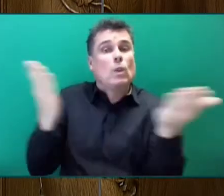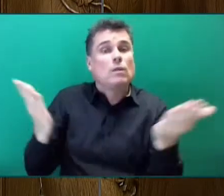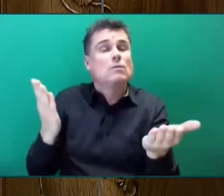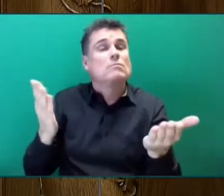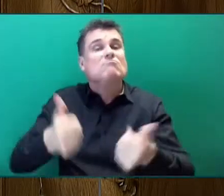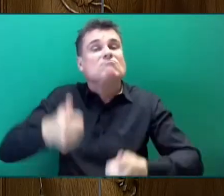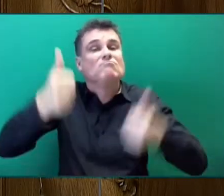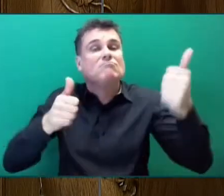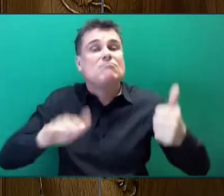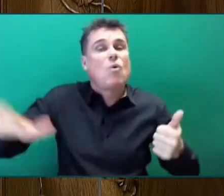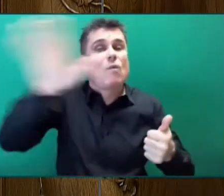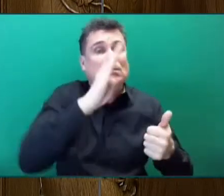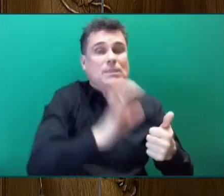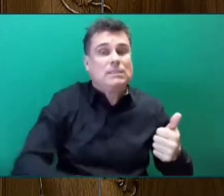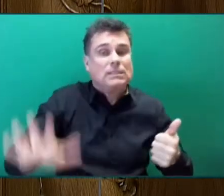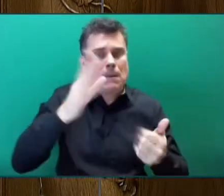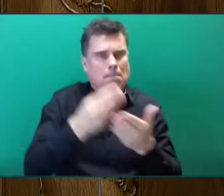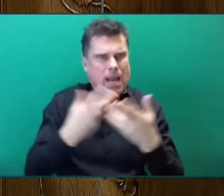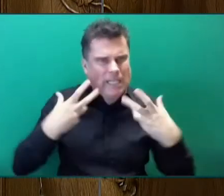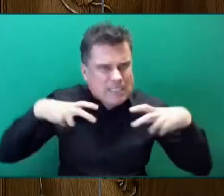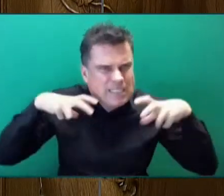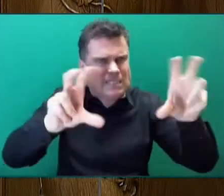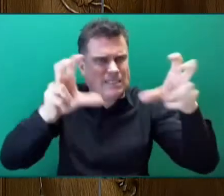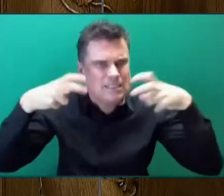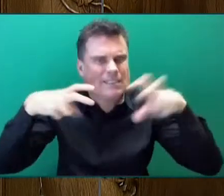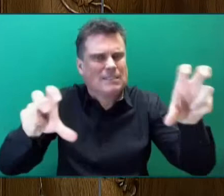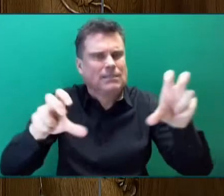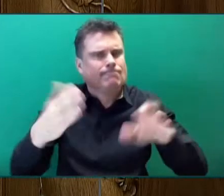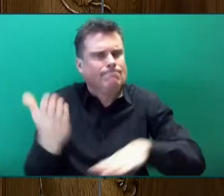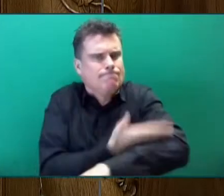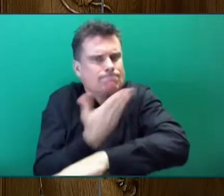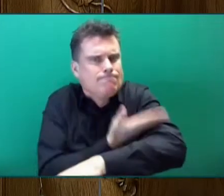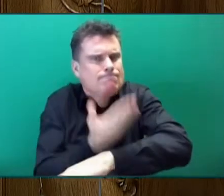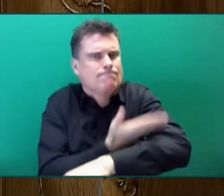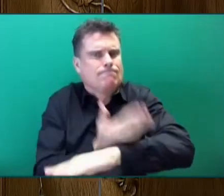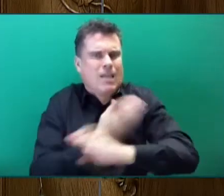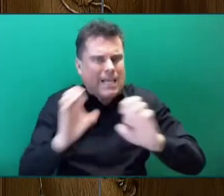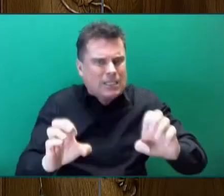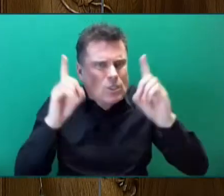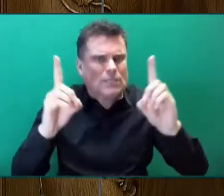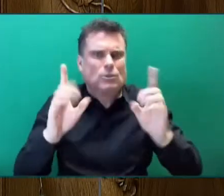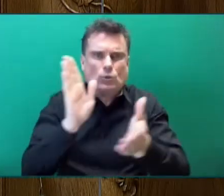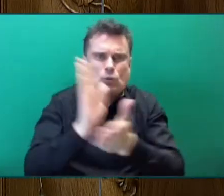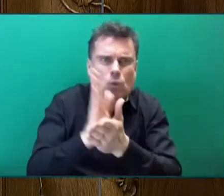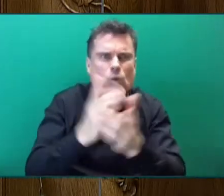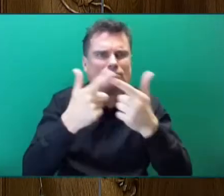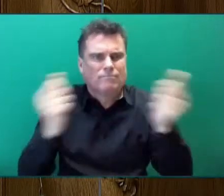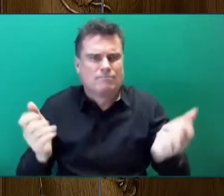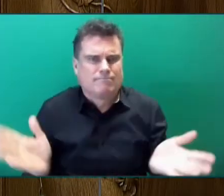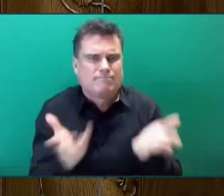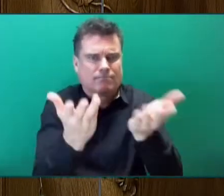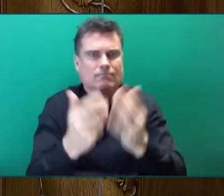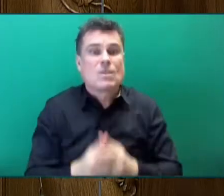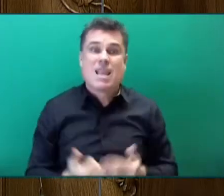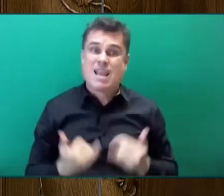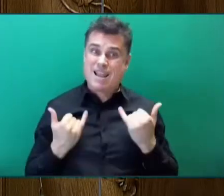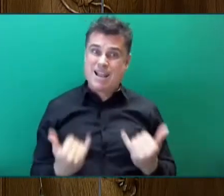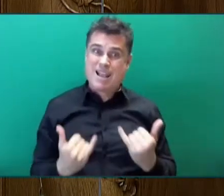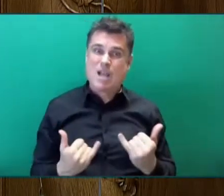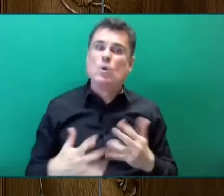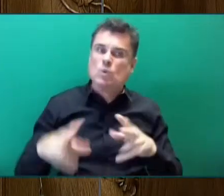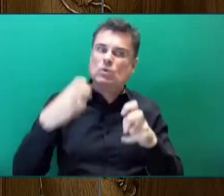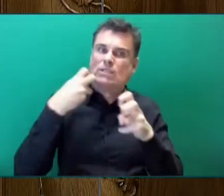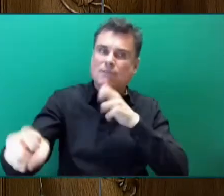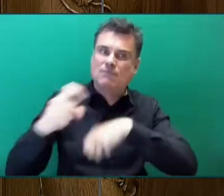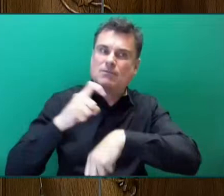through this difficult time is by following the same approach we used during the first wave. By listening to the experts,